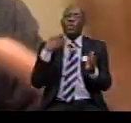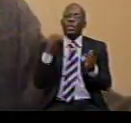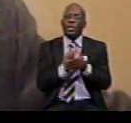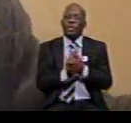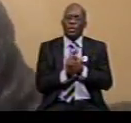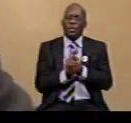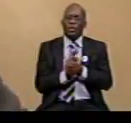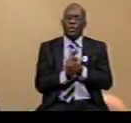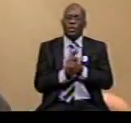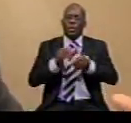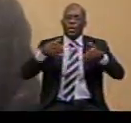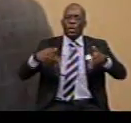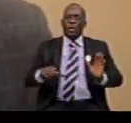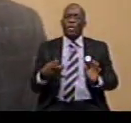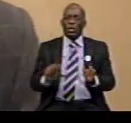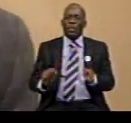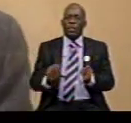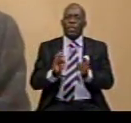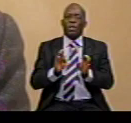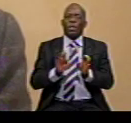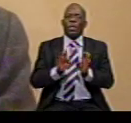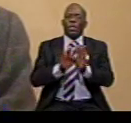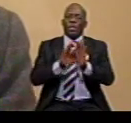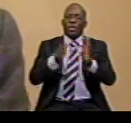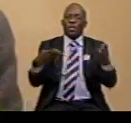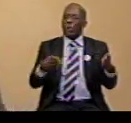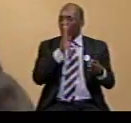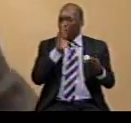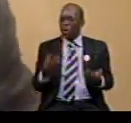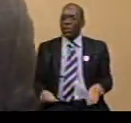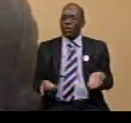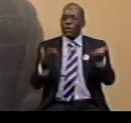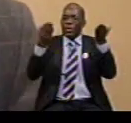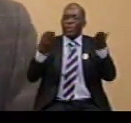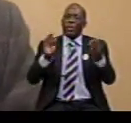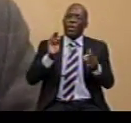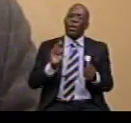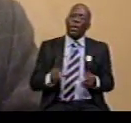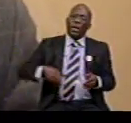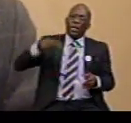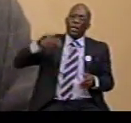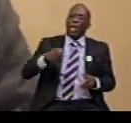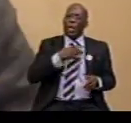let the doors be lifted up. And the King of Glory will come in. Let the King of